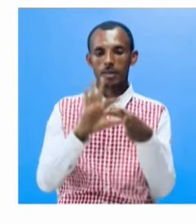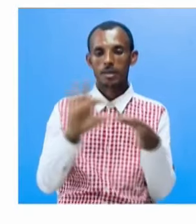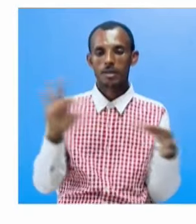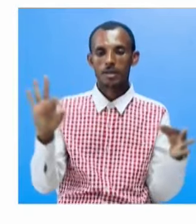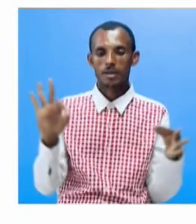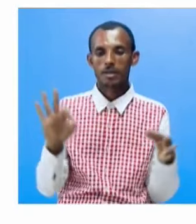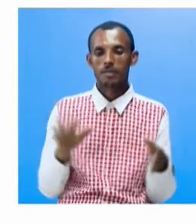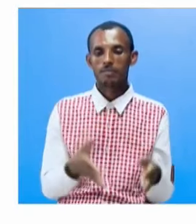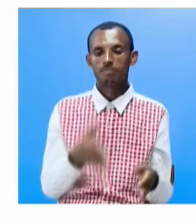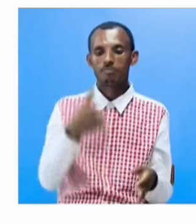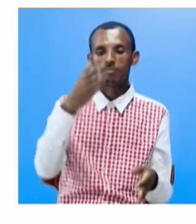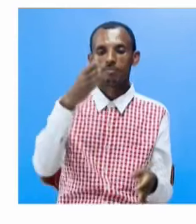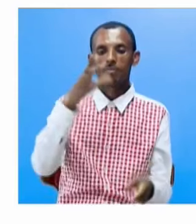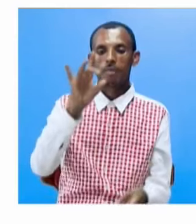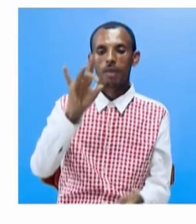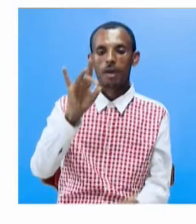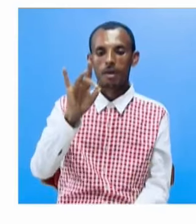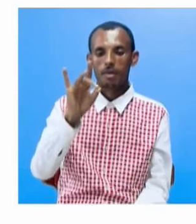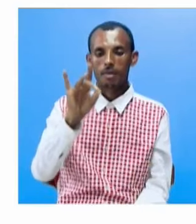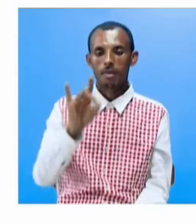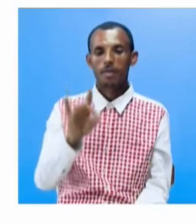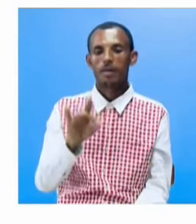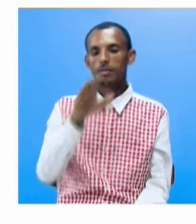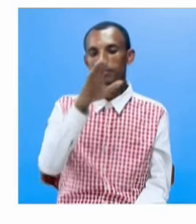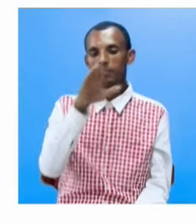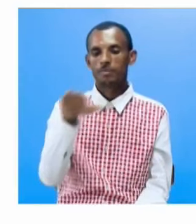8, and this one is 10.